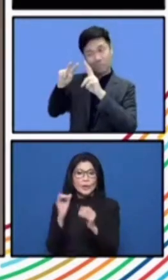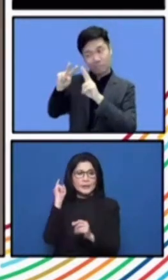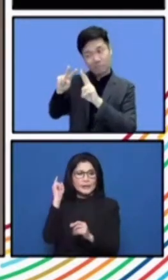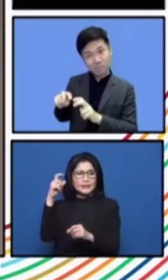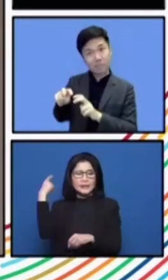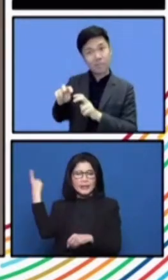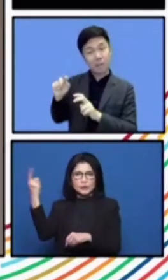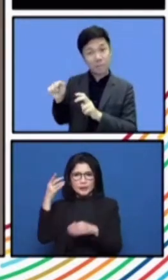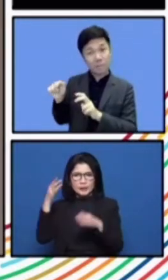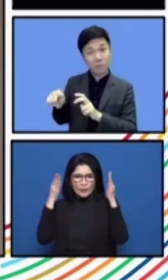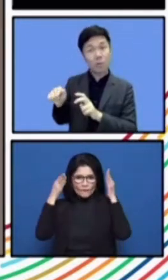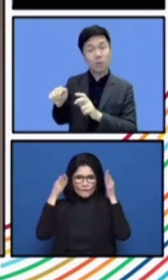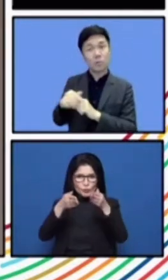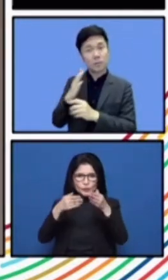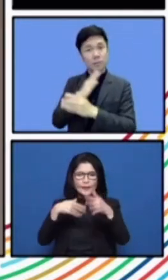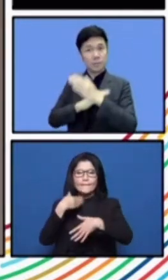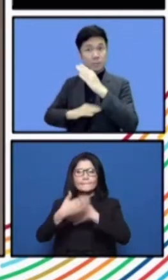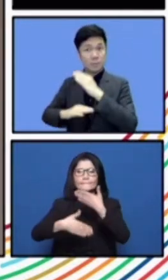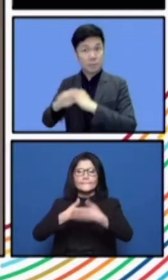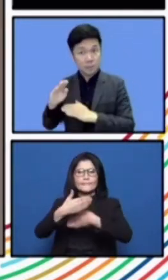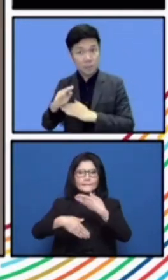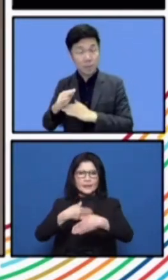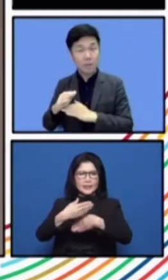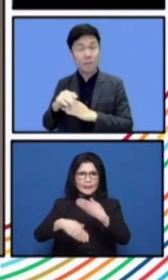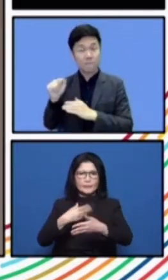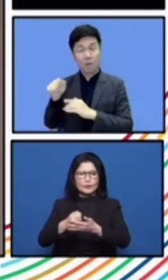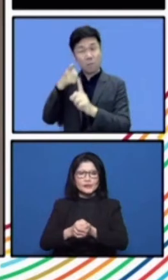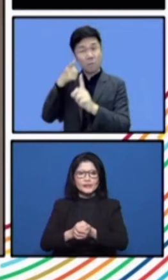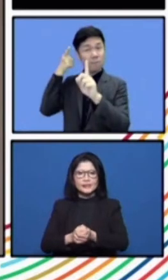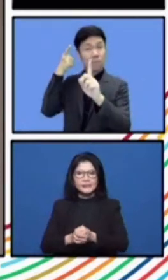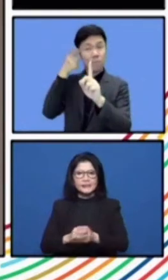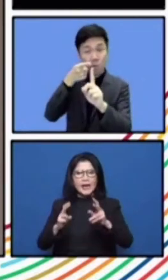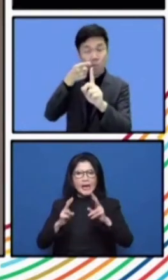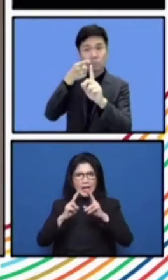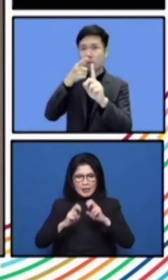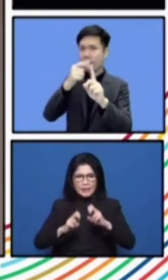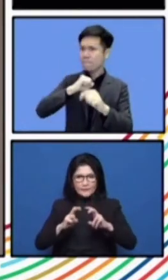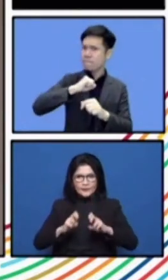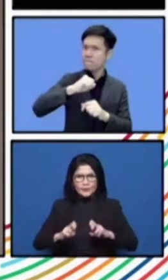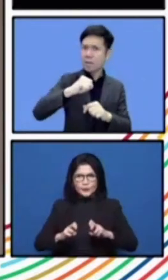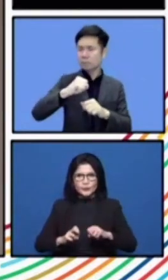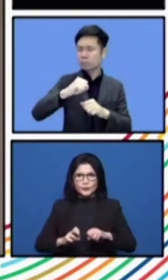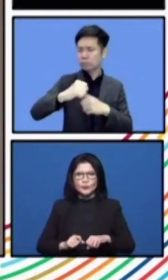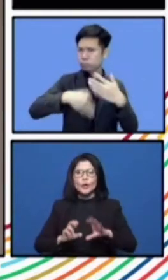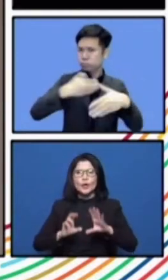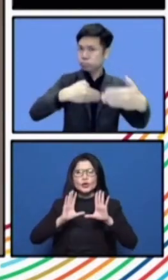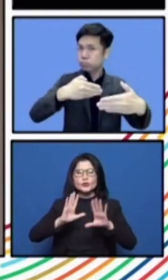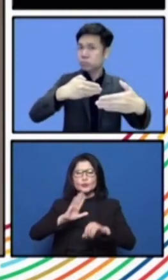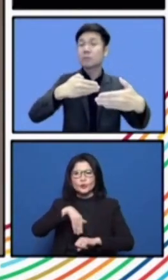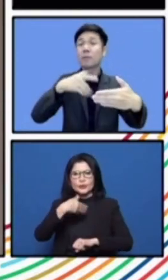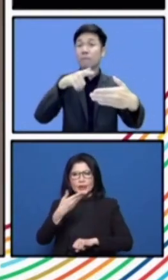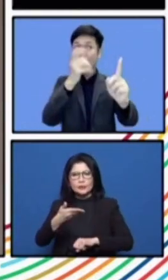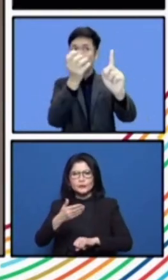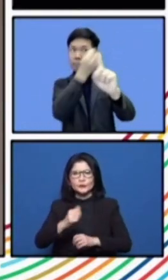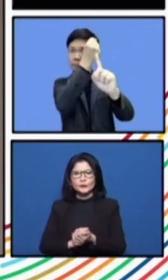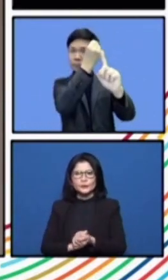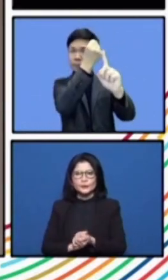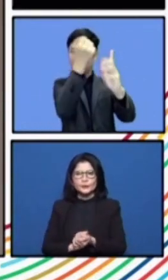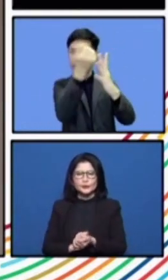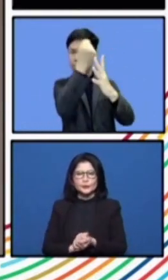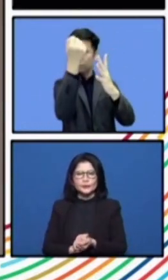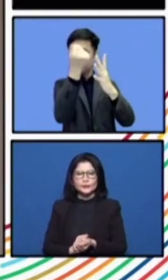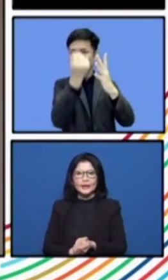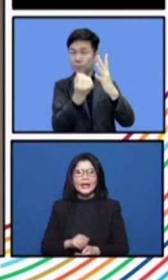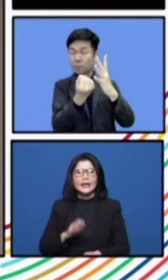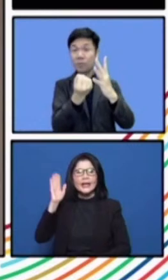with disabilities with their aim to promote accelerated efforts towards realizing all goals of Interest strategy